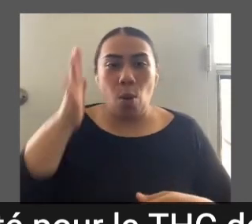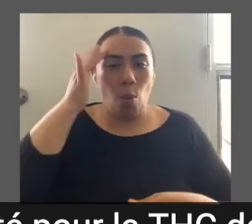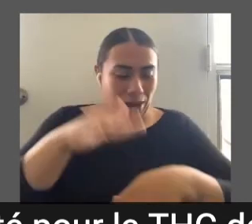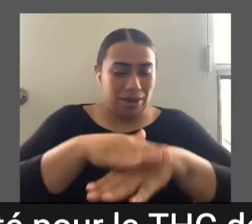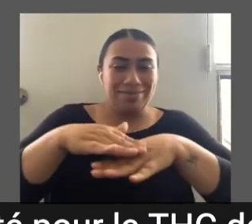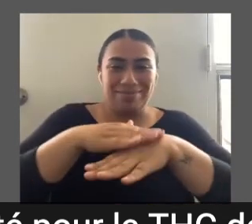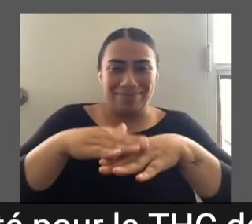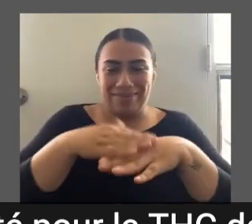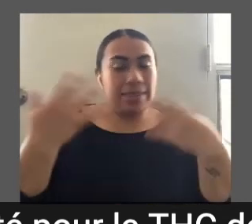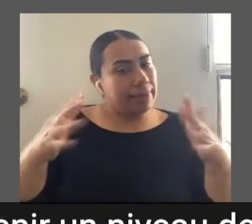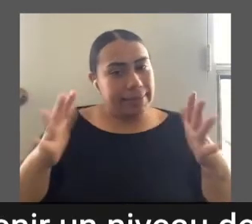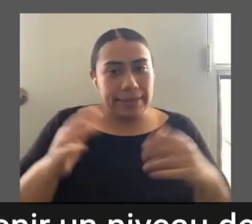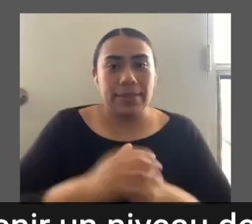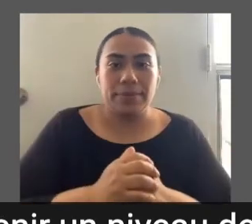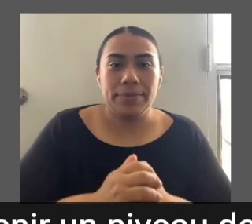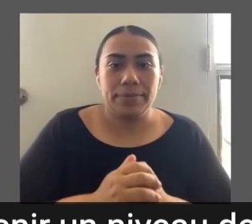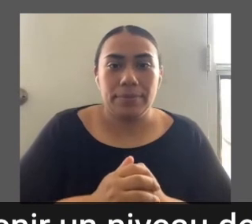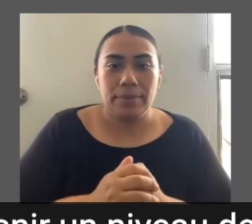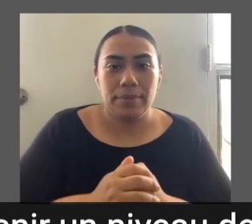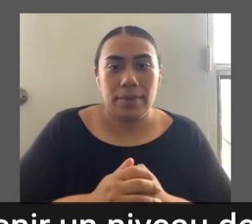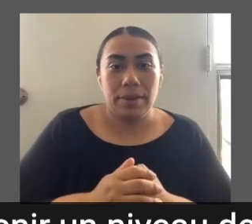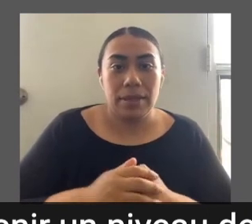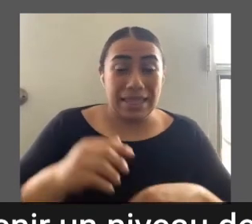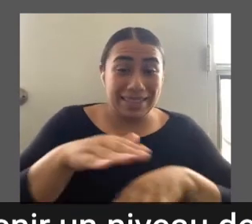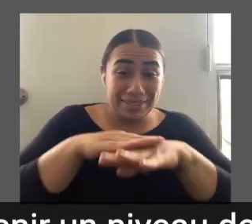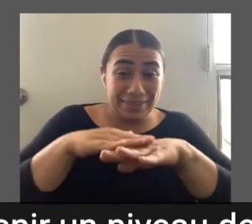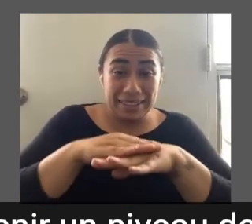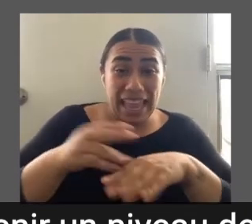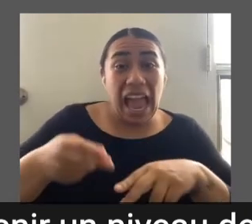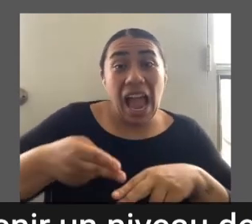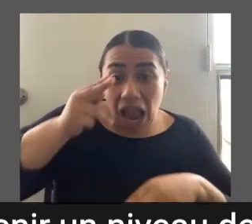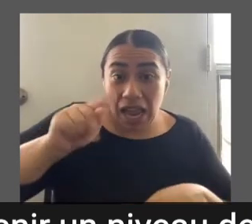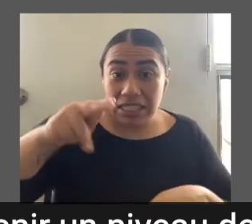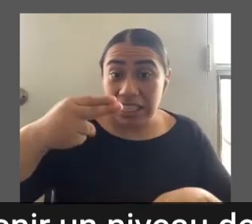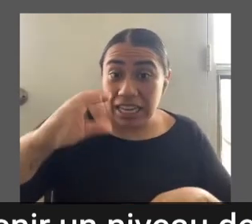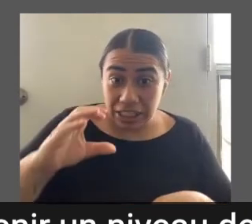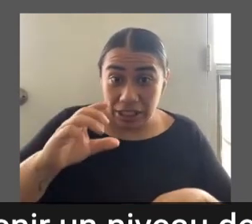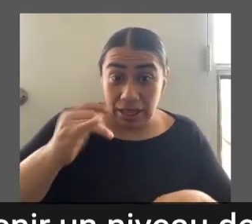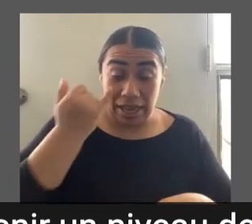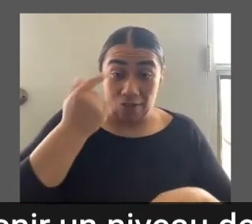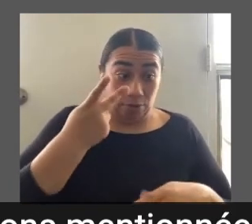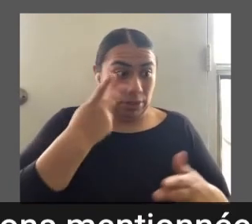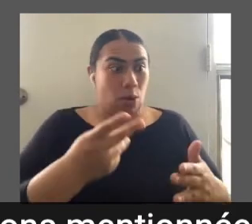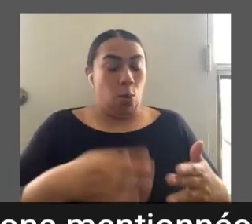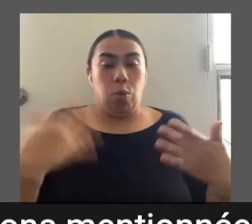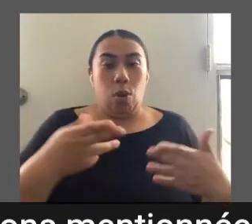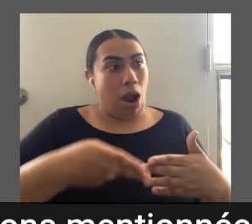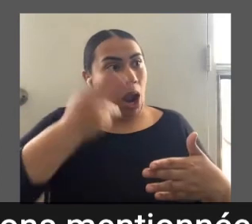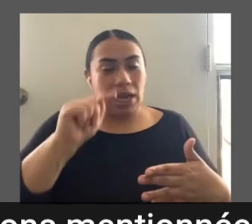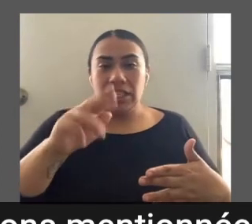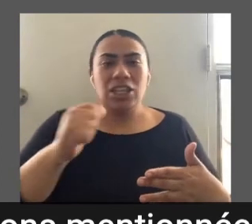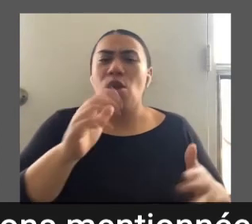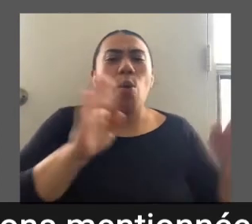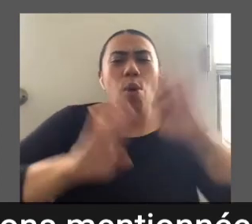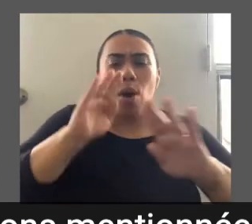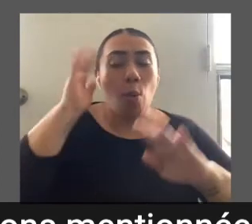able to enter the bloodstream. Because of this, these products contain a much higher level of THC than some of the other